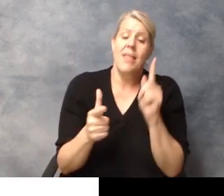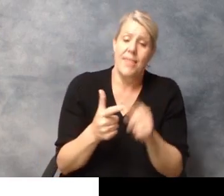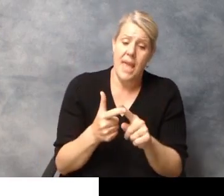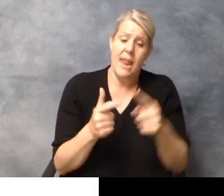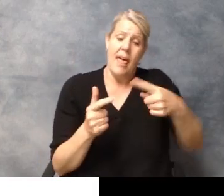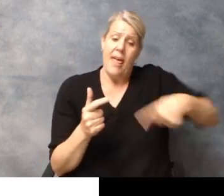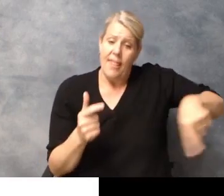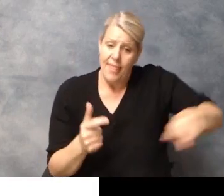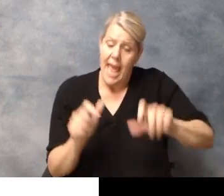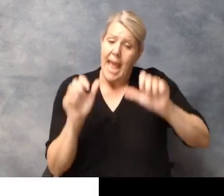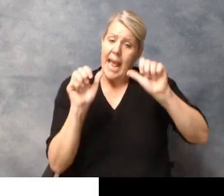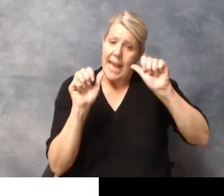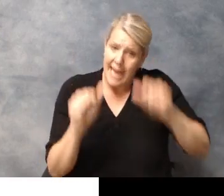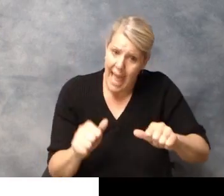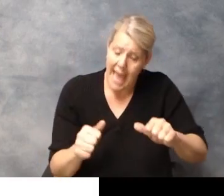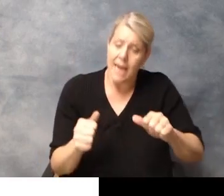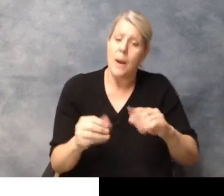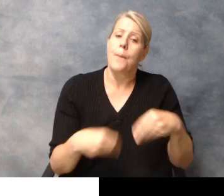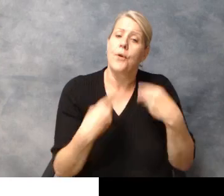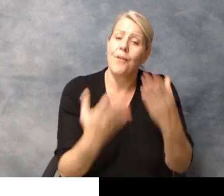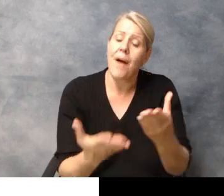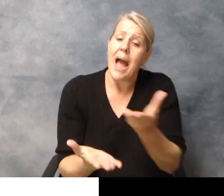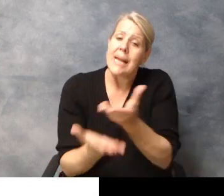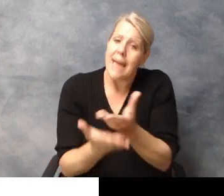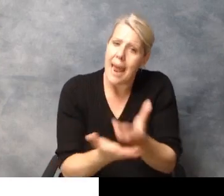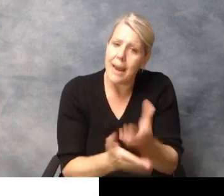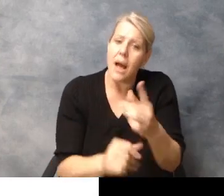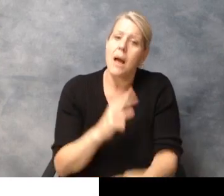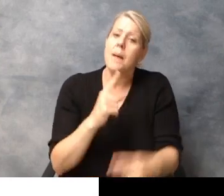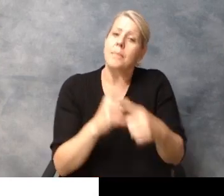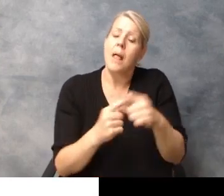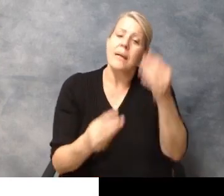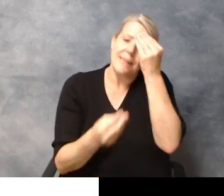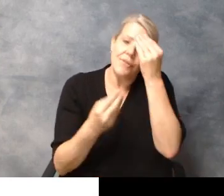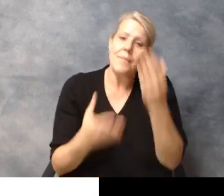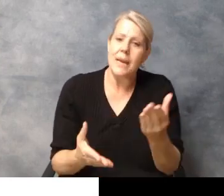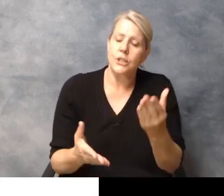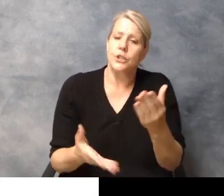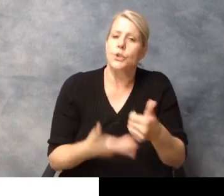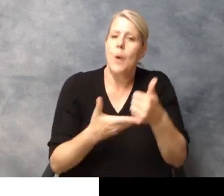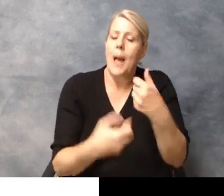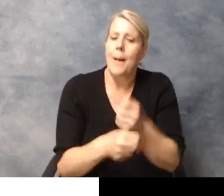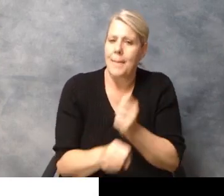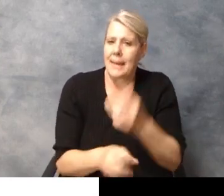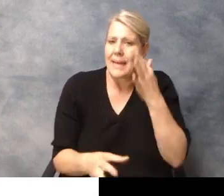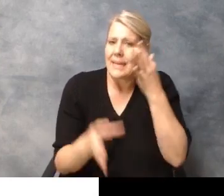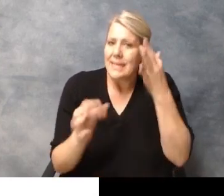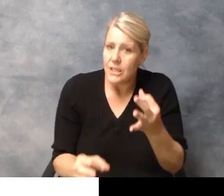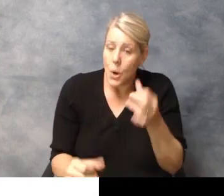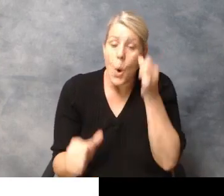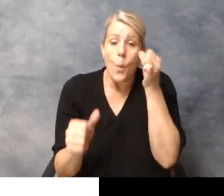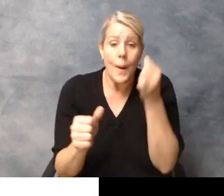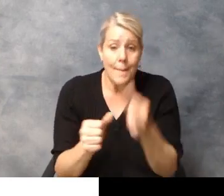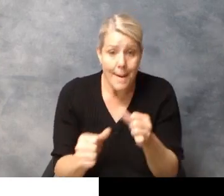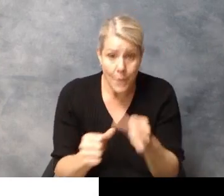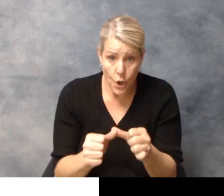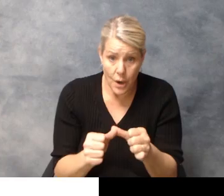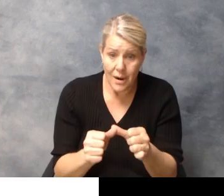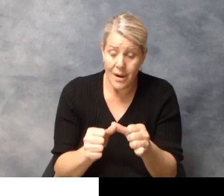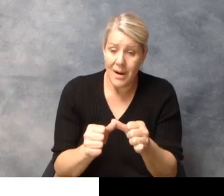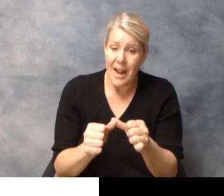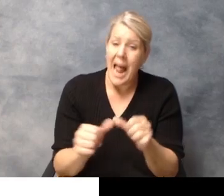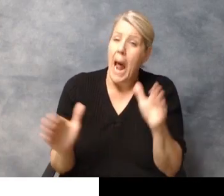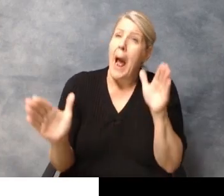help provide you with data and information to answer these questions. Keep in mind, anticipated or past